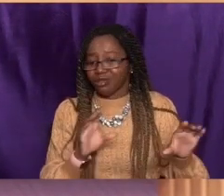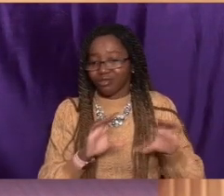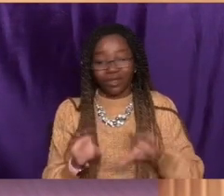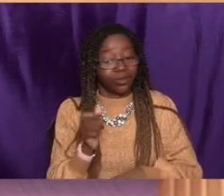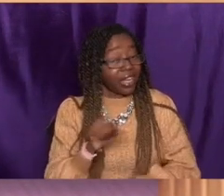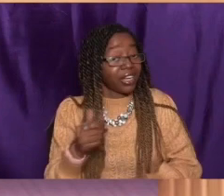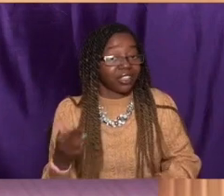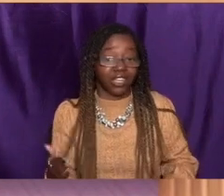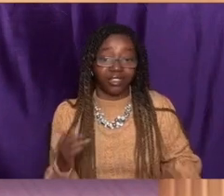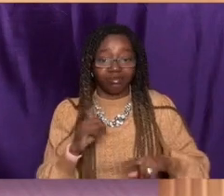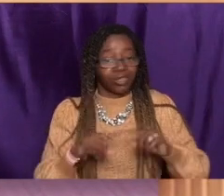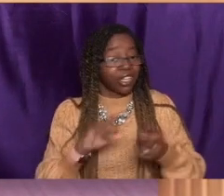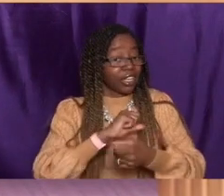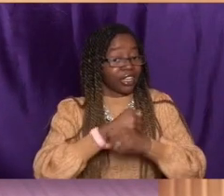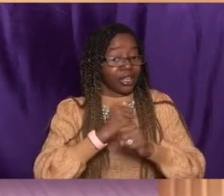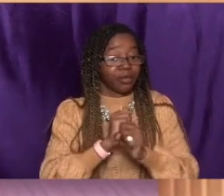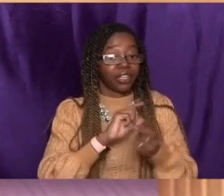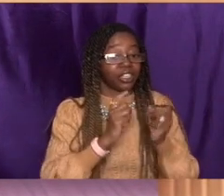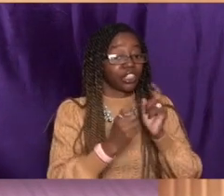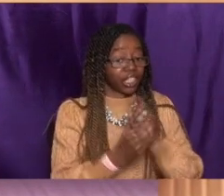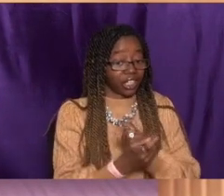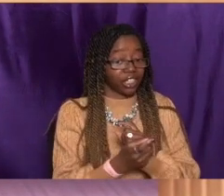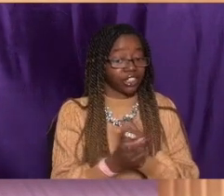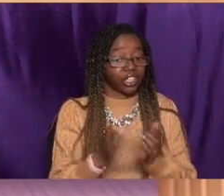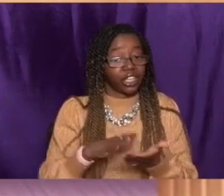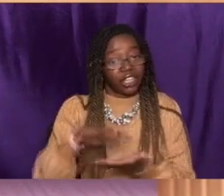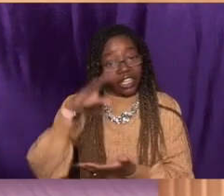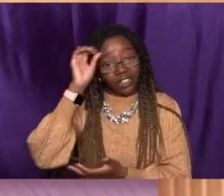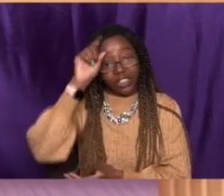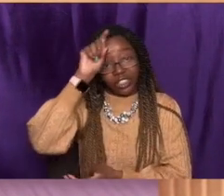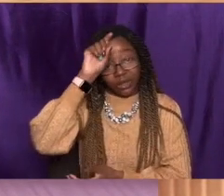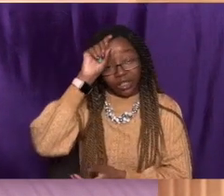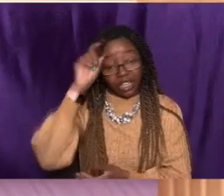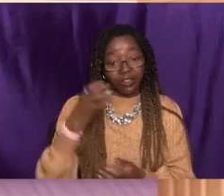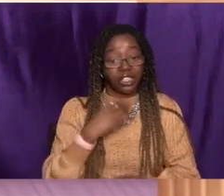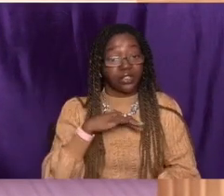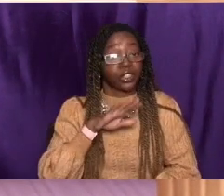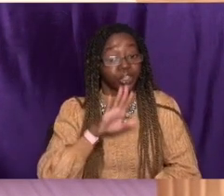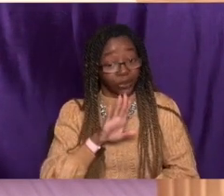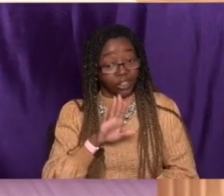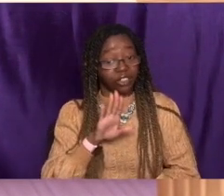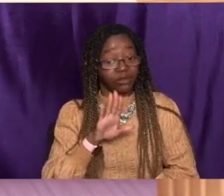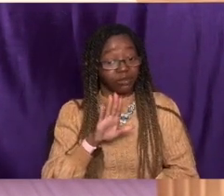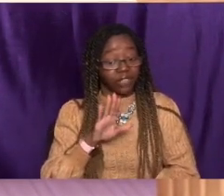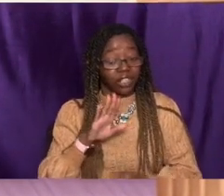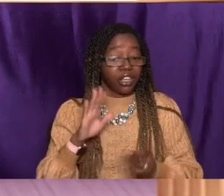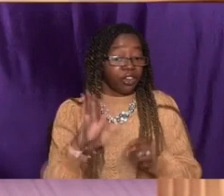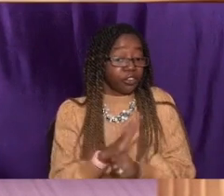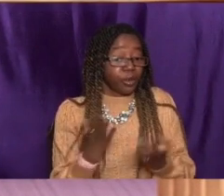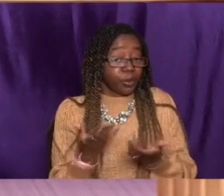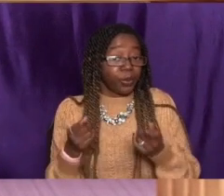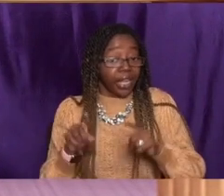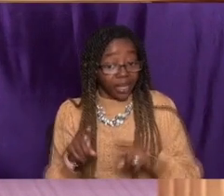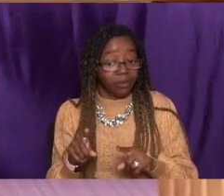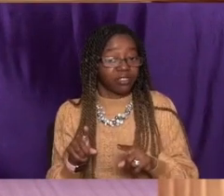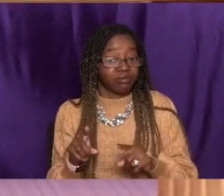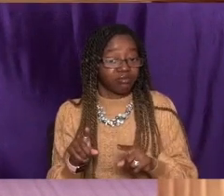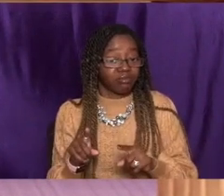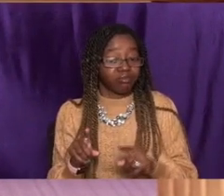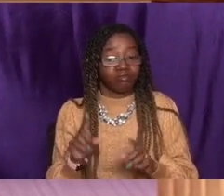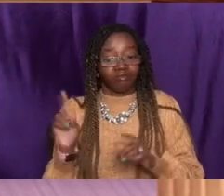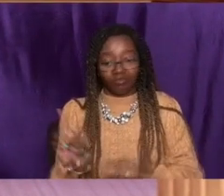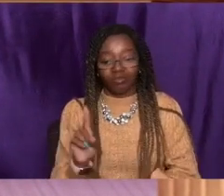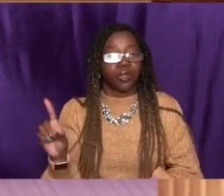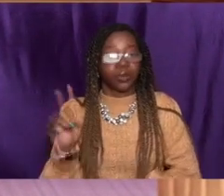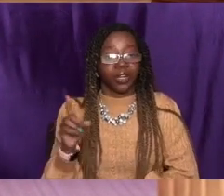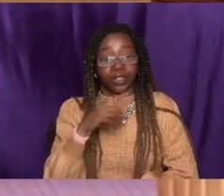he couldn't make a change, he eventually murdered an Egyptian out of his frustration, and in fear of what would happen to him, he went out into